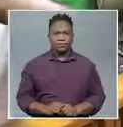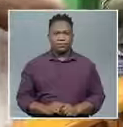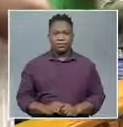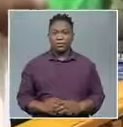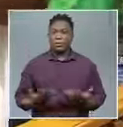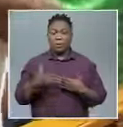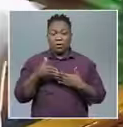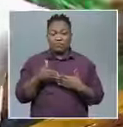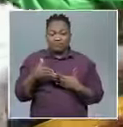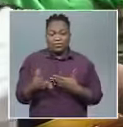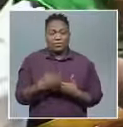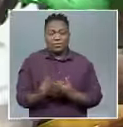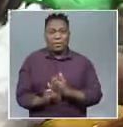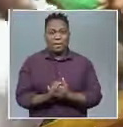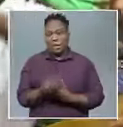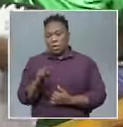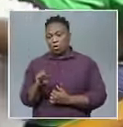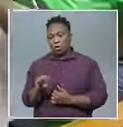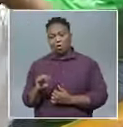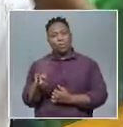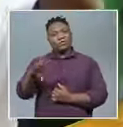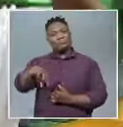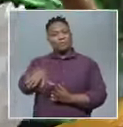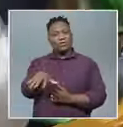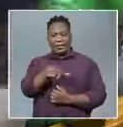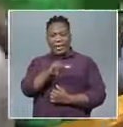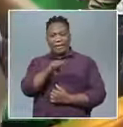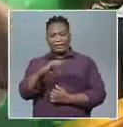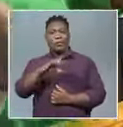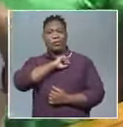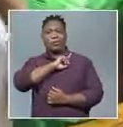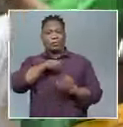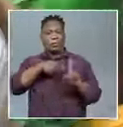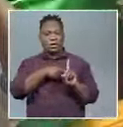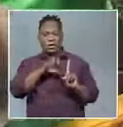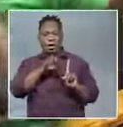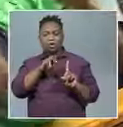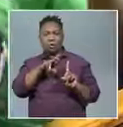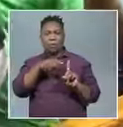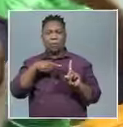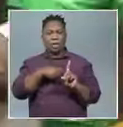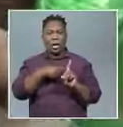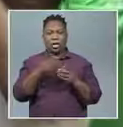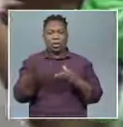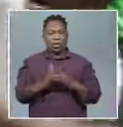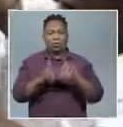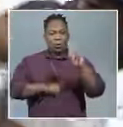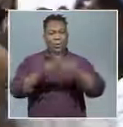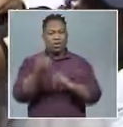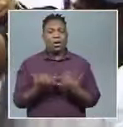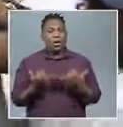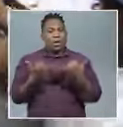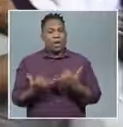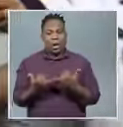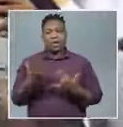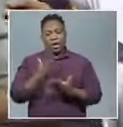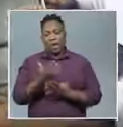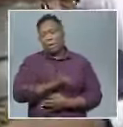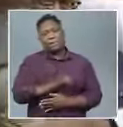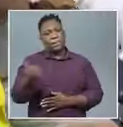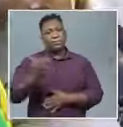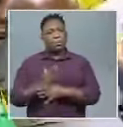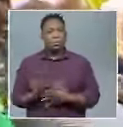What next for the ANC in the Northwest as Supra Mahumapelo wins his bid to have the leadership in that province reinstated?